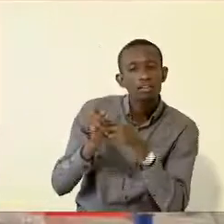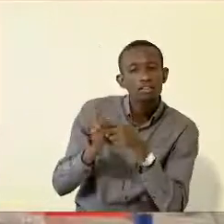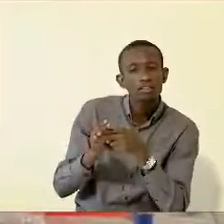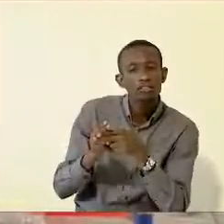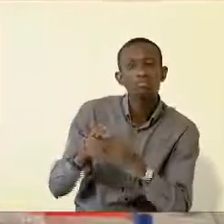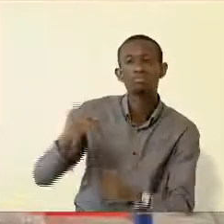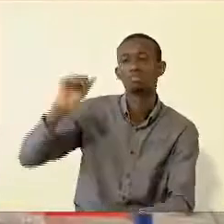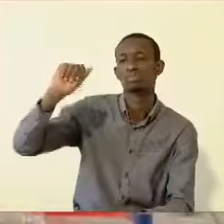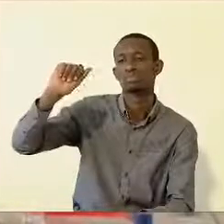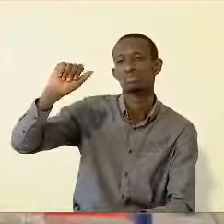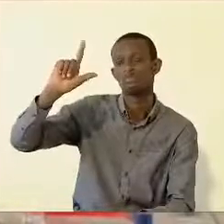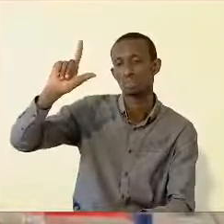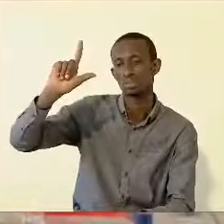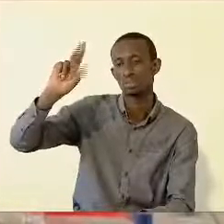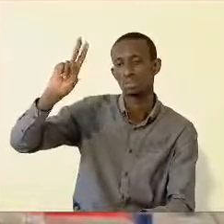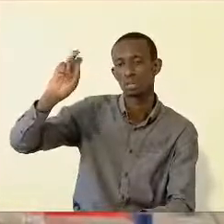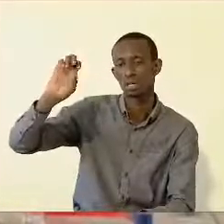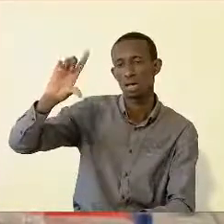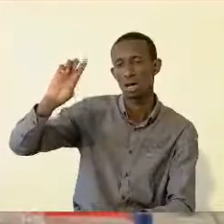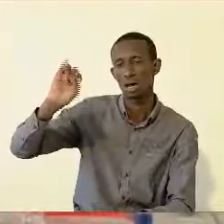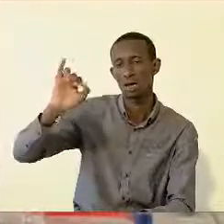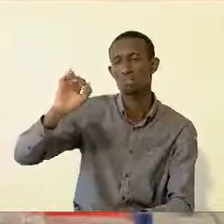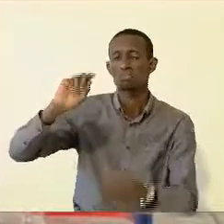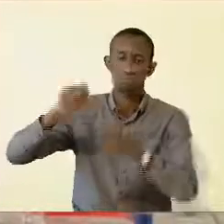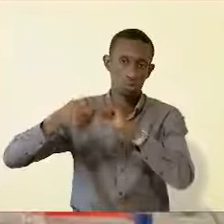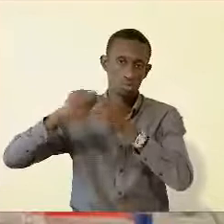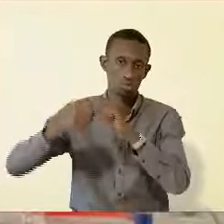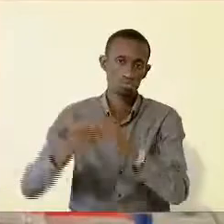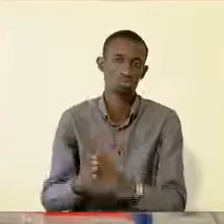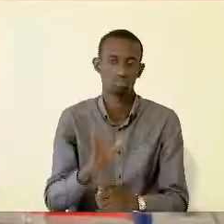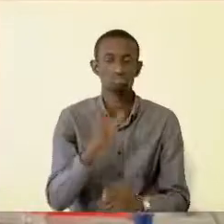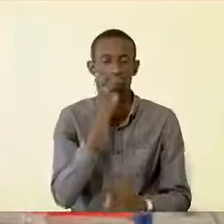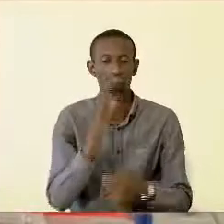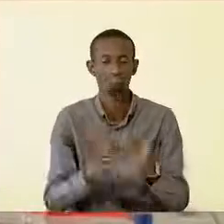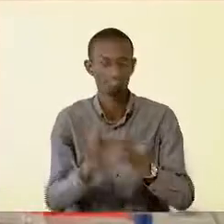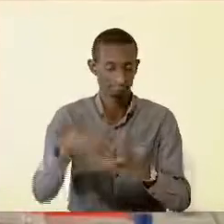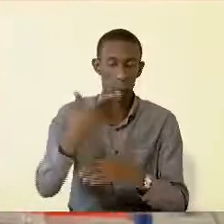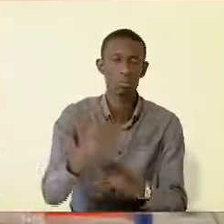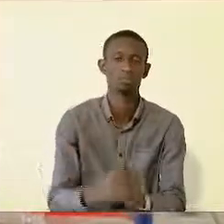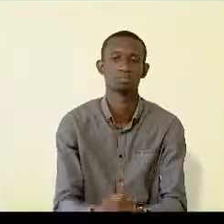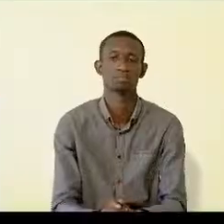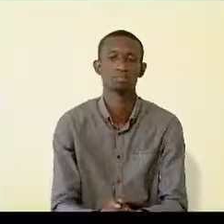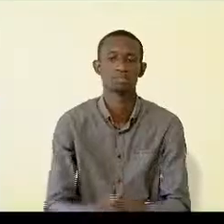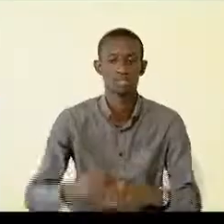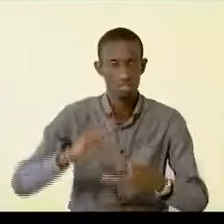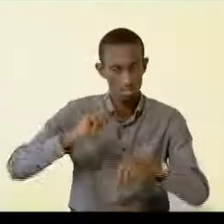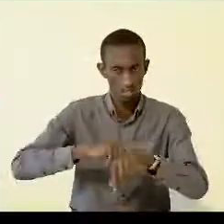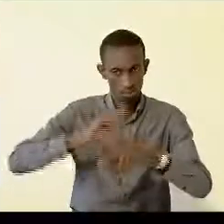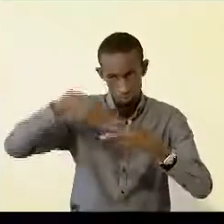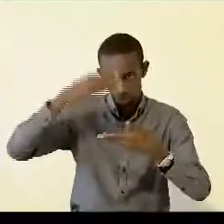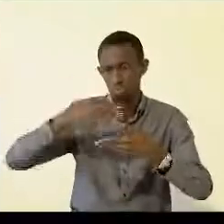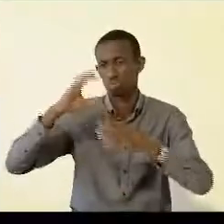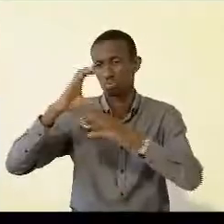metals. Why are they called alkali metals? We will explain this when we will be studying the